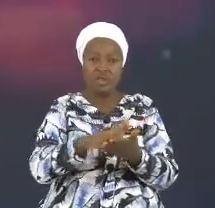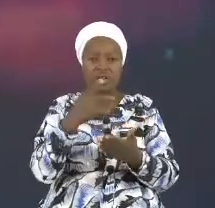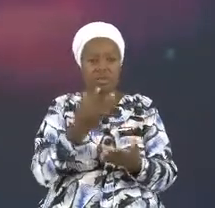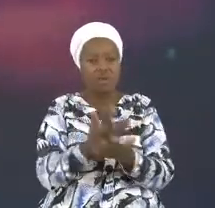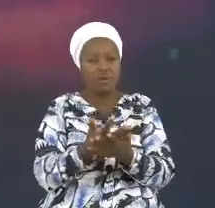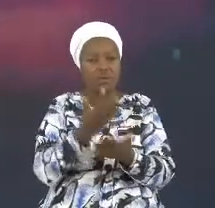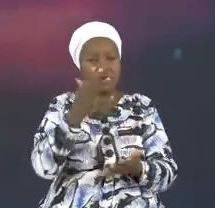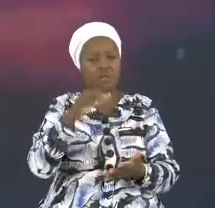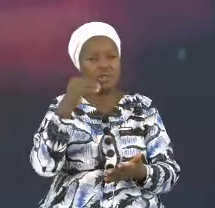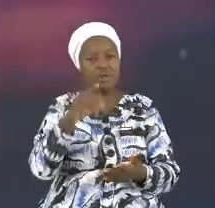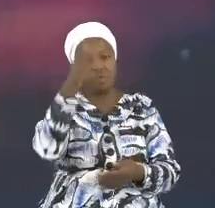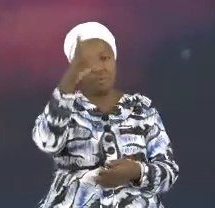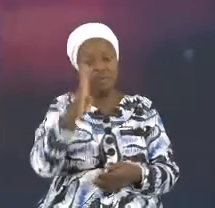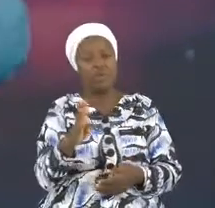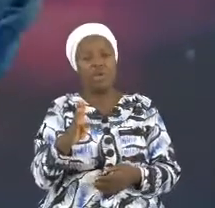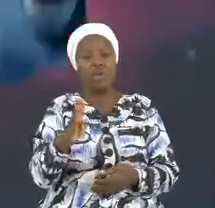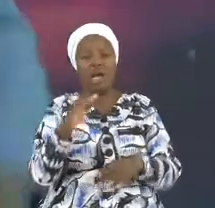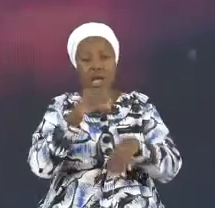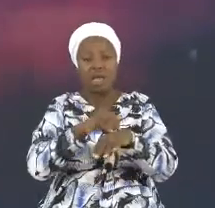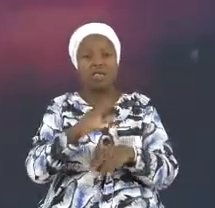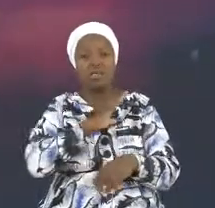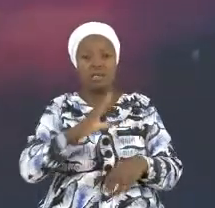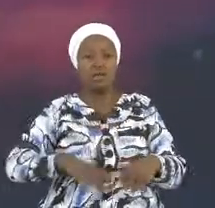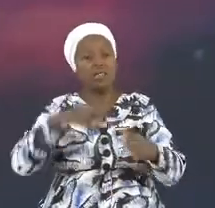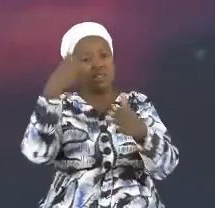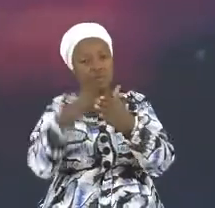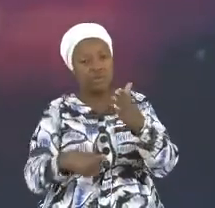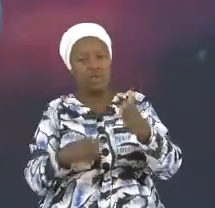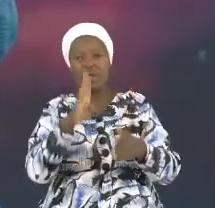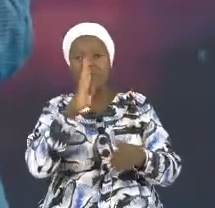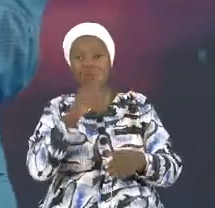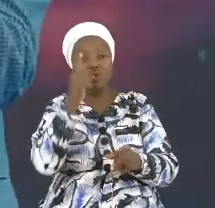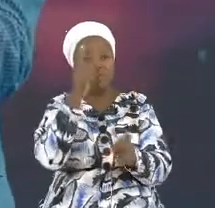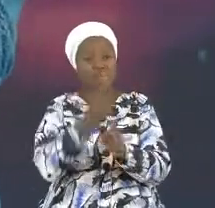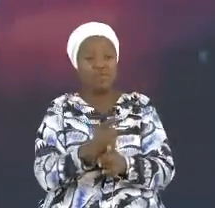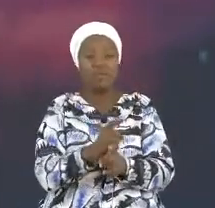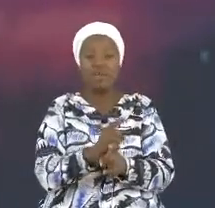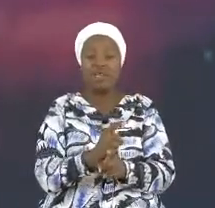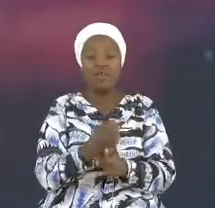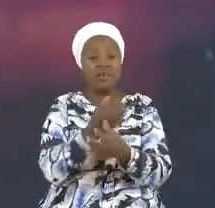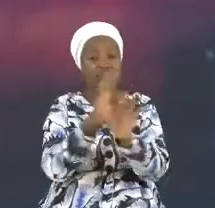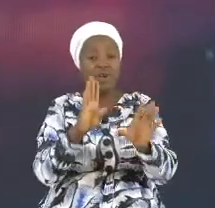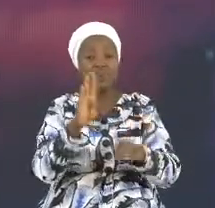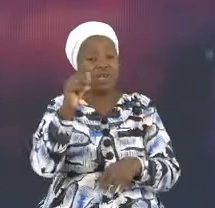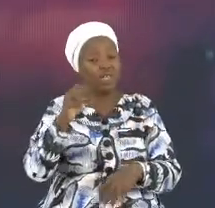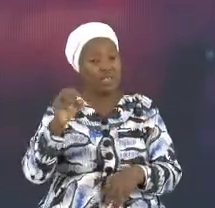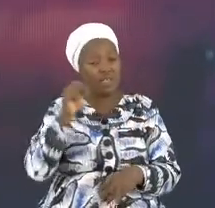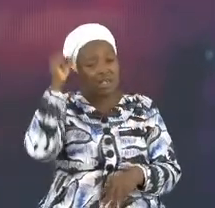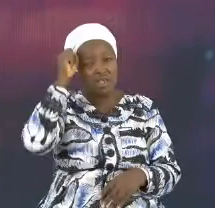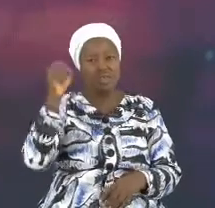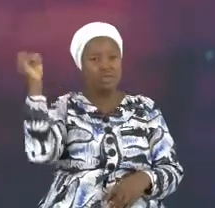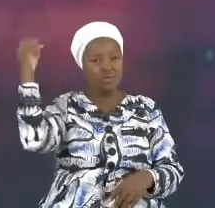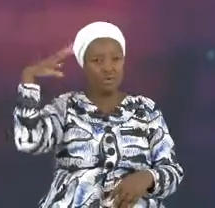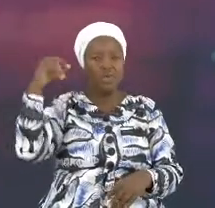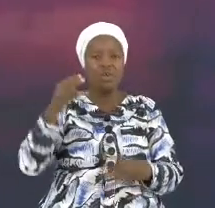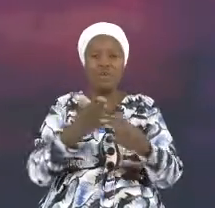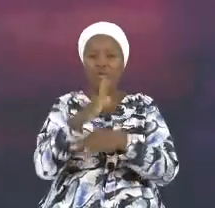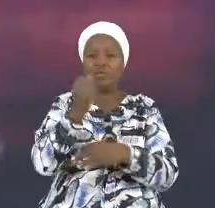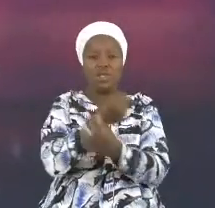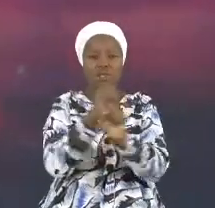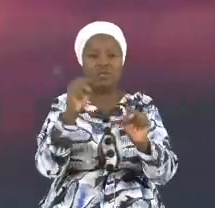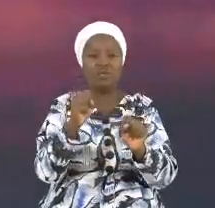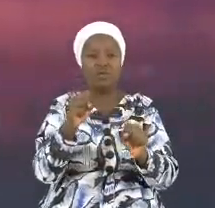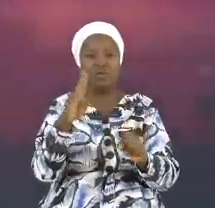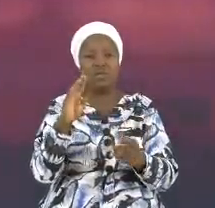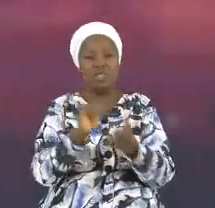being justified freely by his grace through the redemption that is in Christ Jesus. And then he says